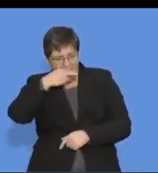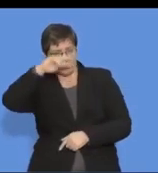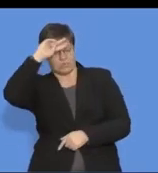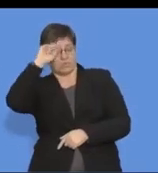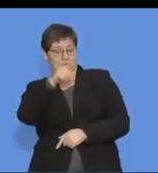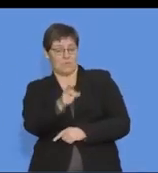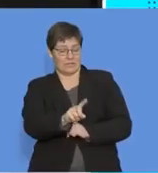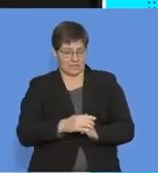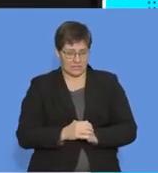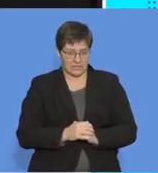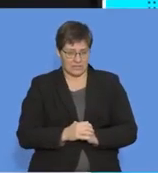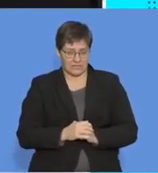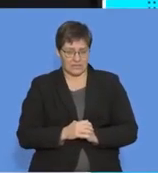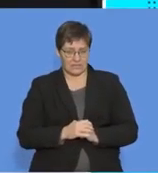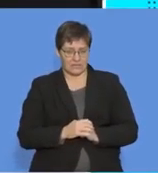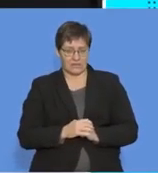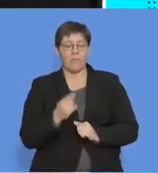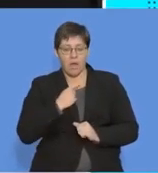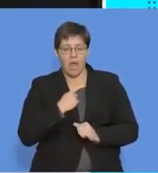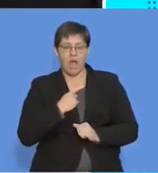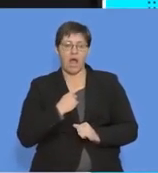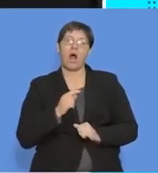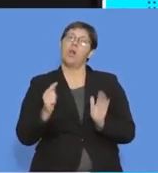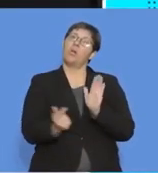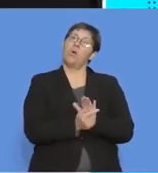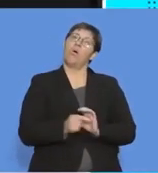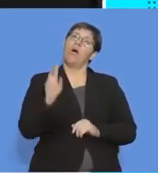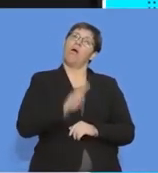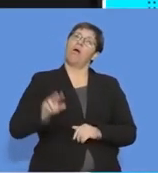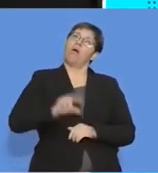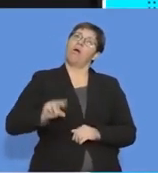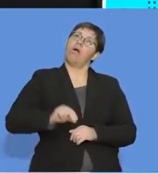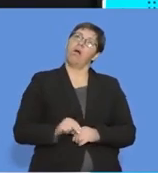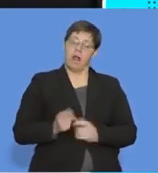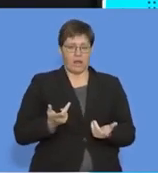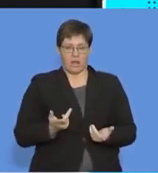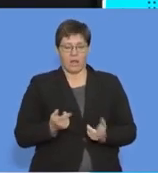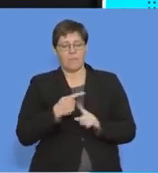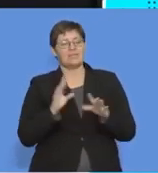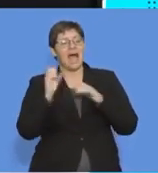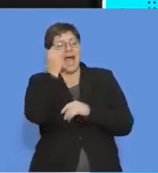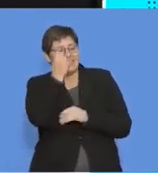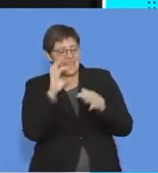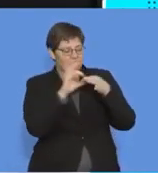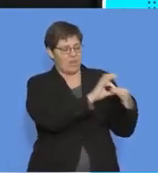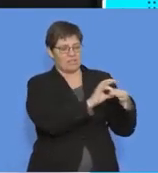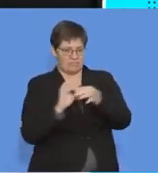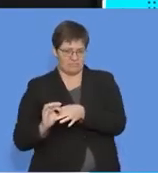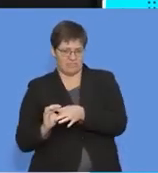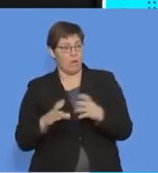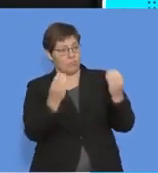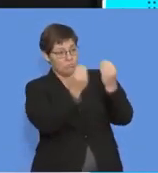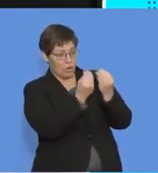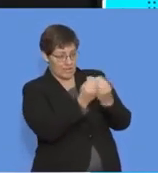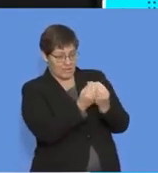the interpretation. But remember, beyond just reciting the Coulomb's law, it's also important to understand the relationship that